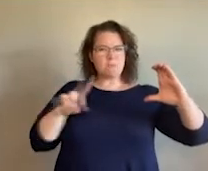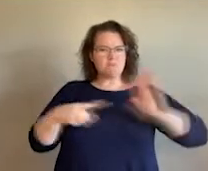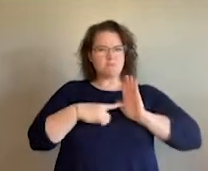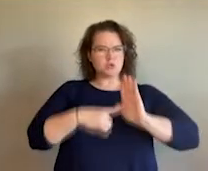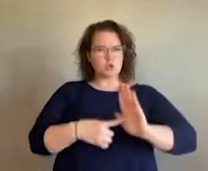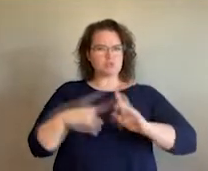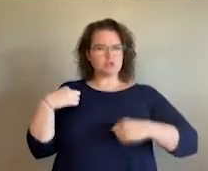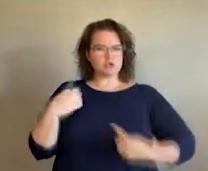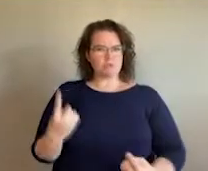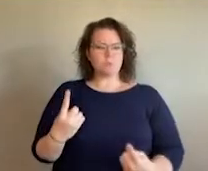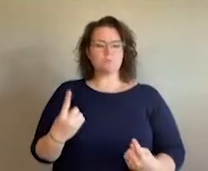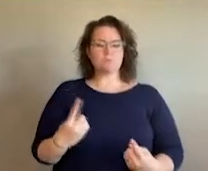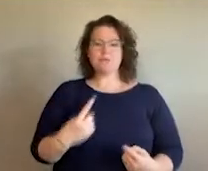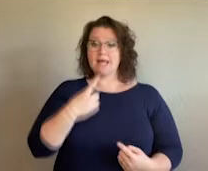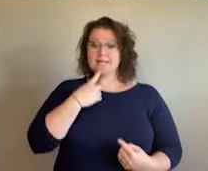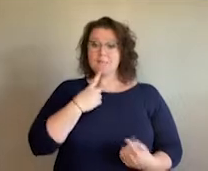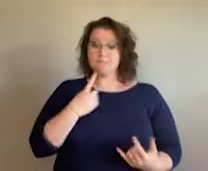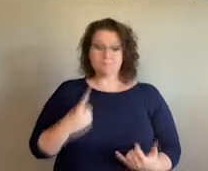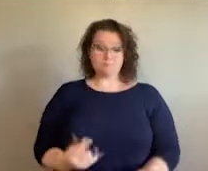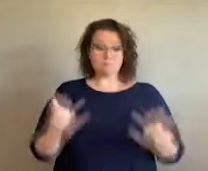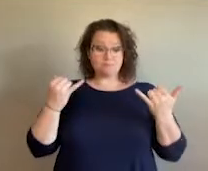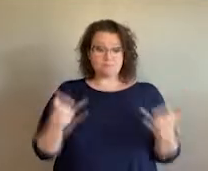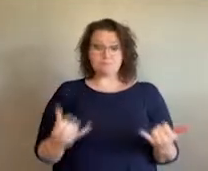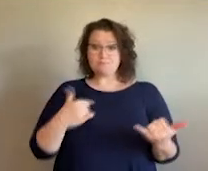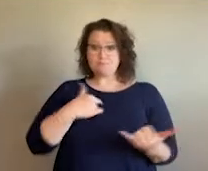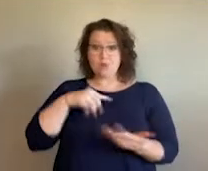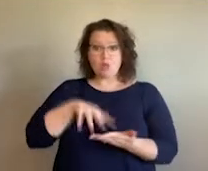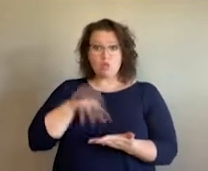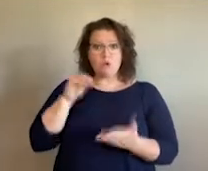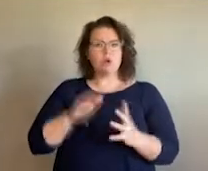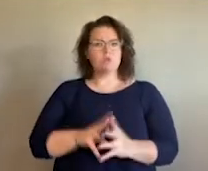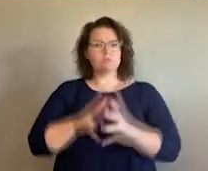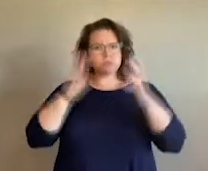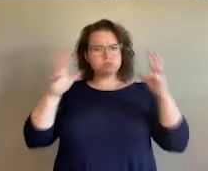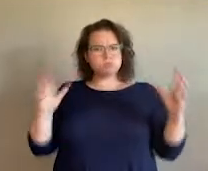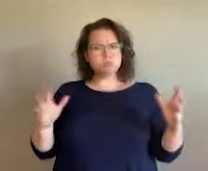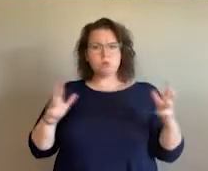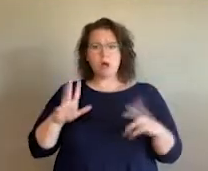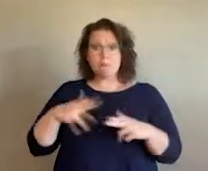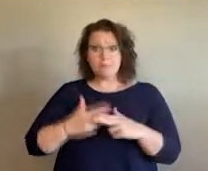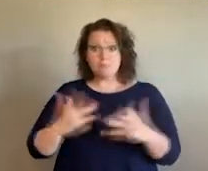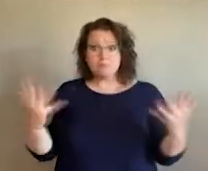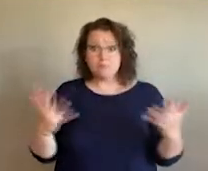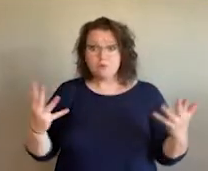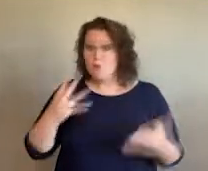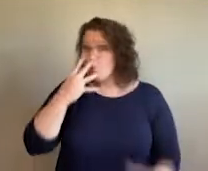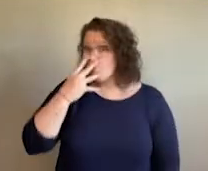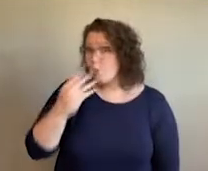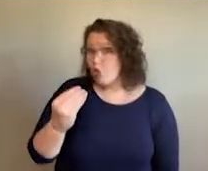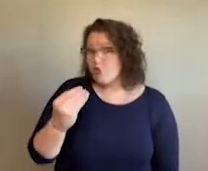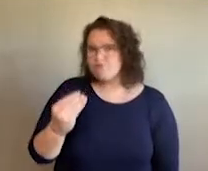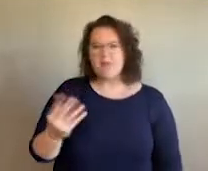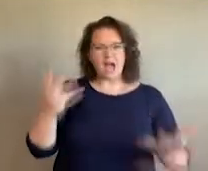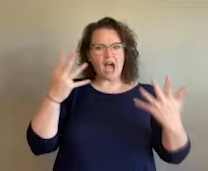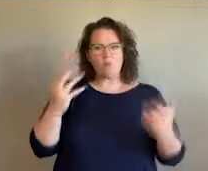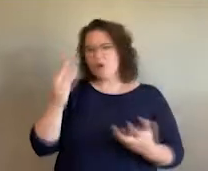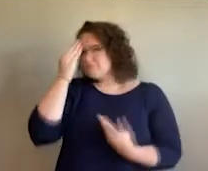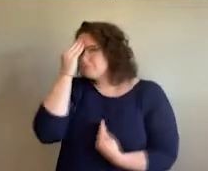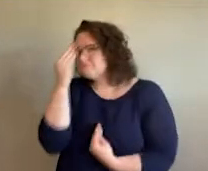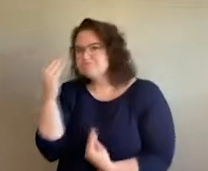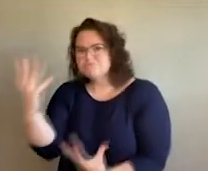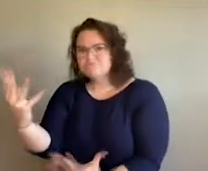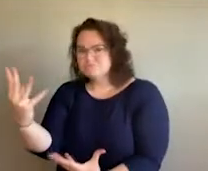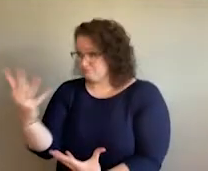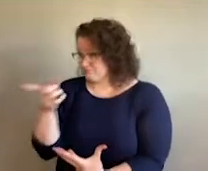far. So I said, today I learned so much about wolves and I wanted to share it all with